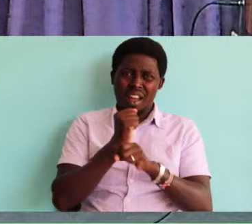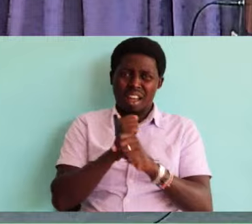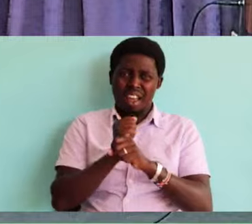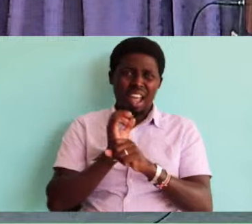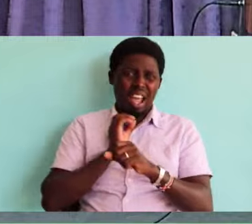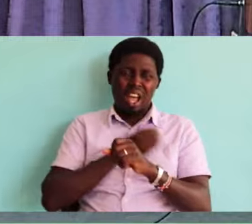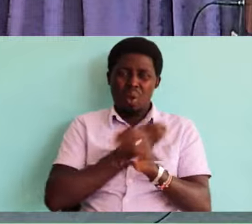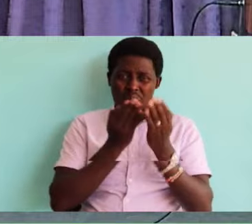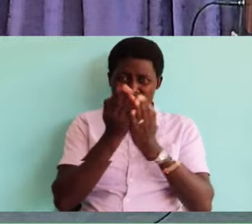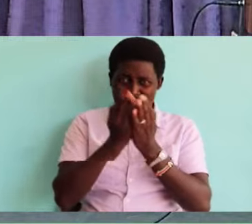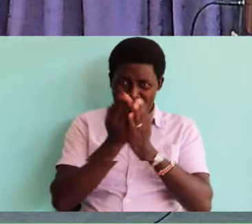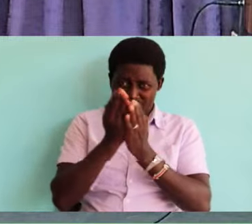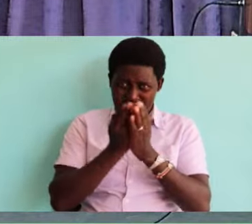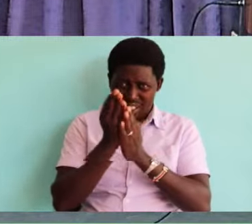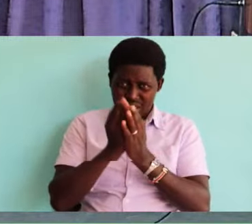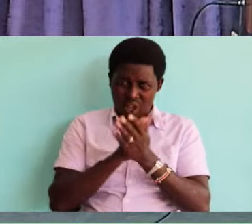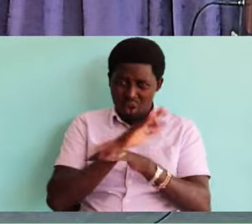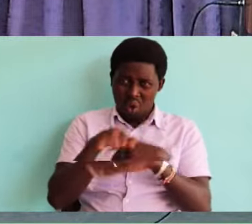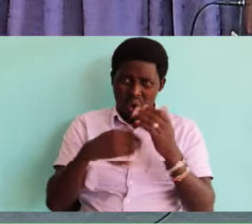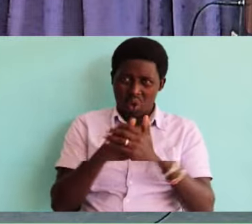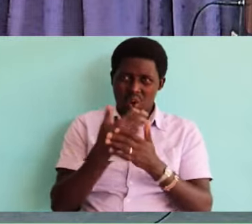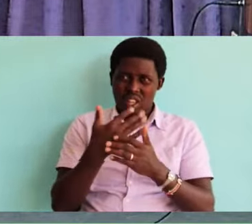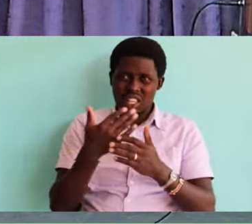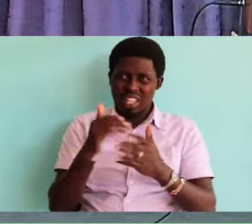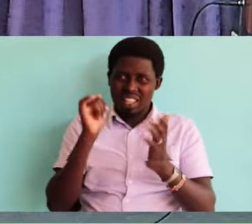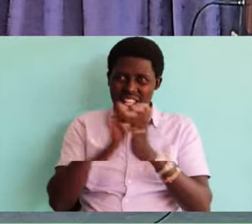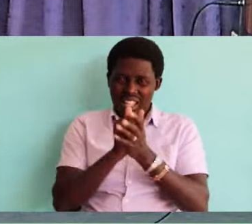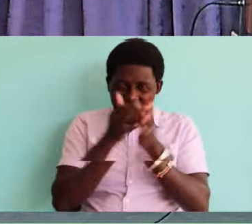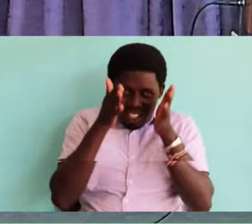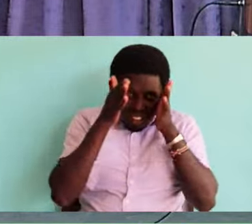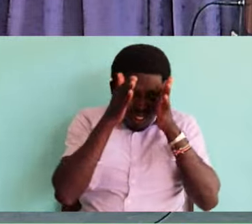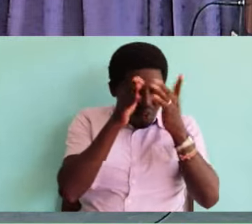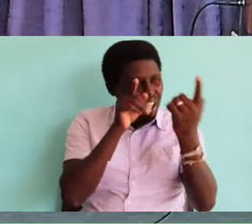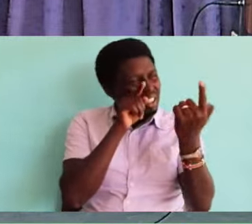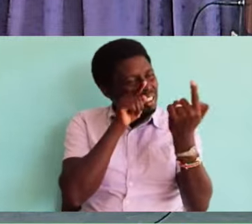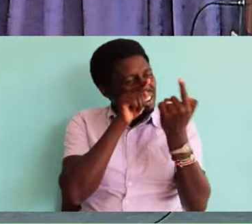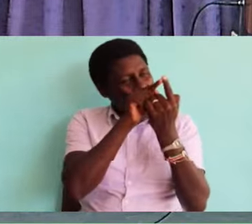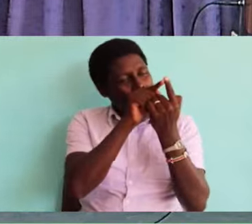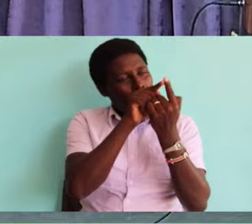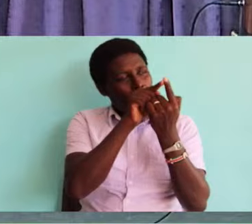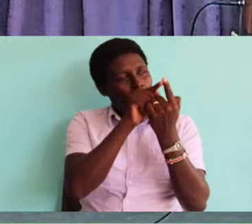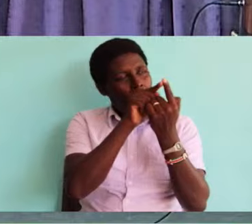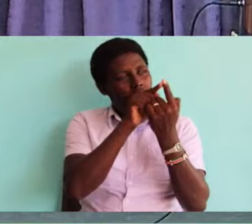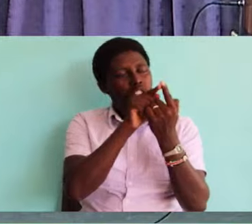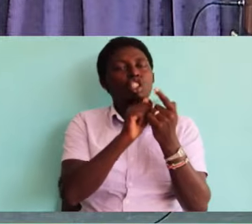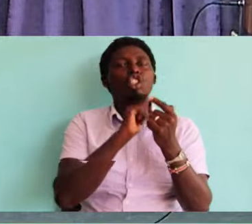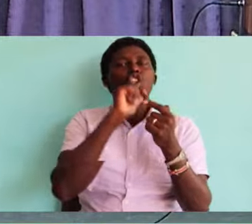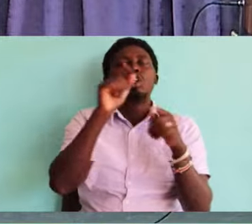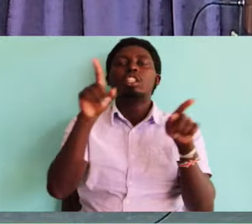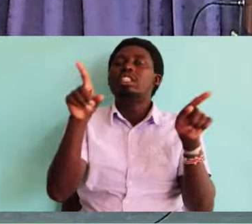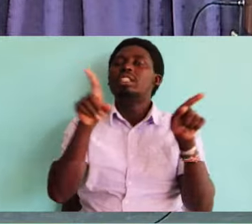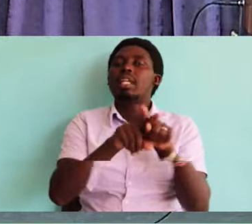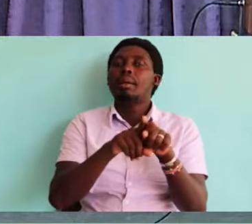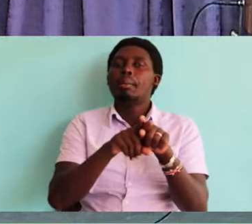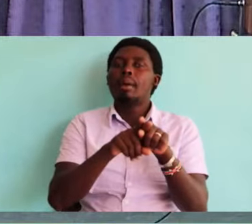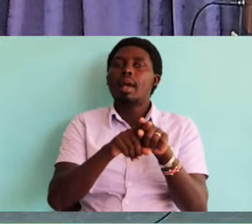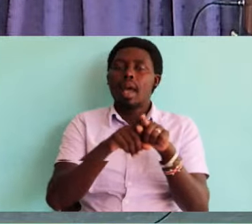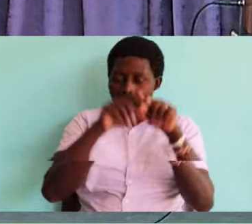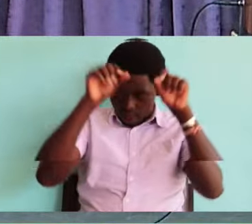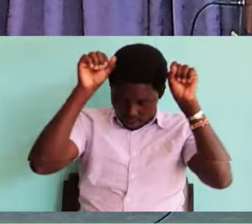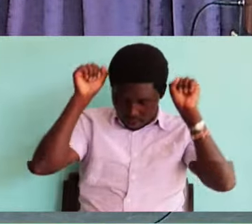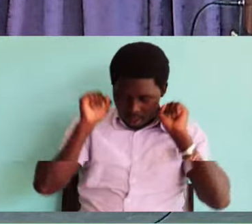service. That should be the aim of every Christian. That it will not be like Abel or like